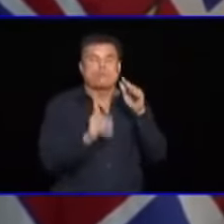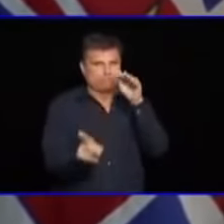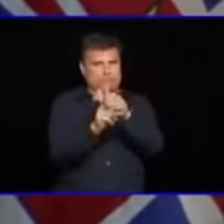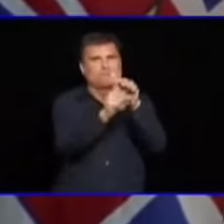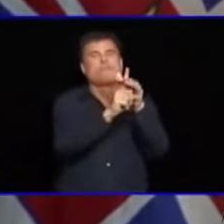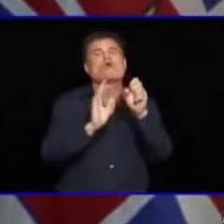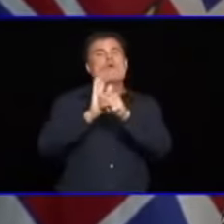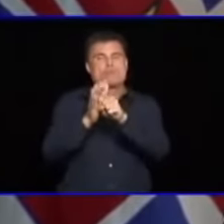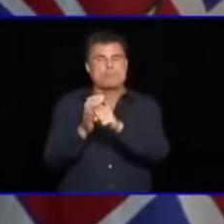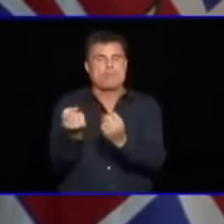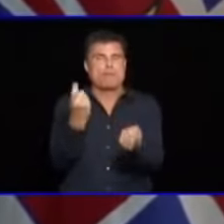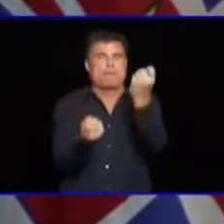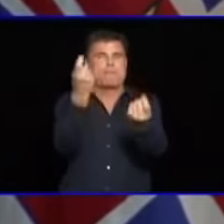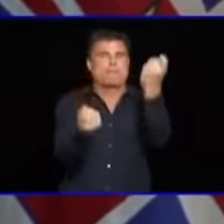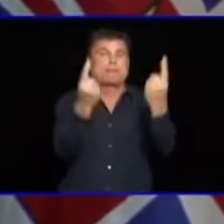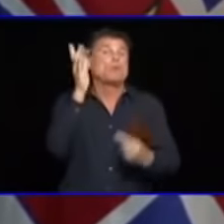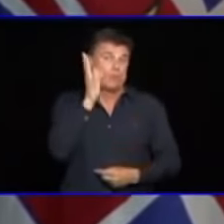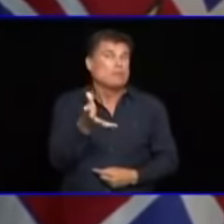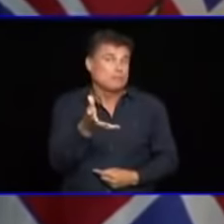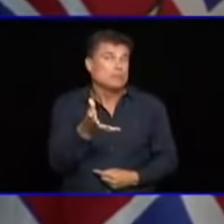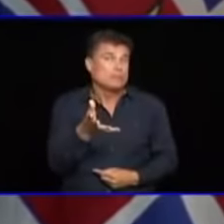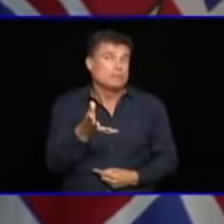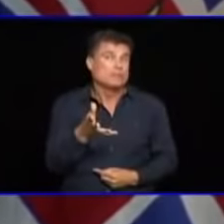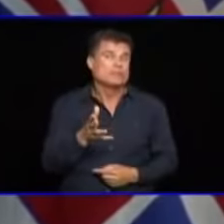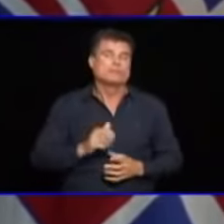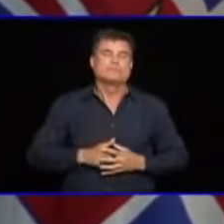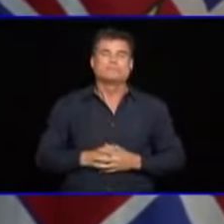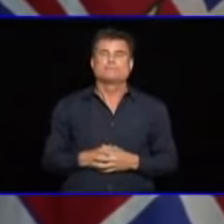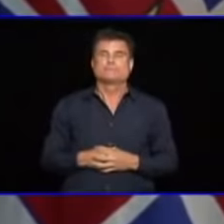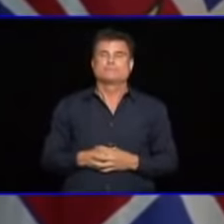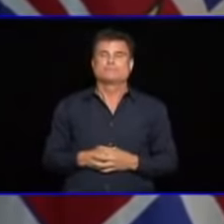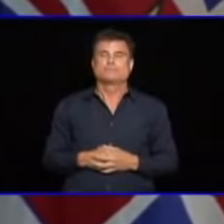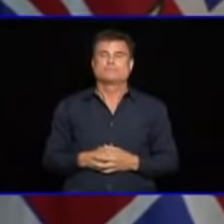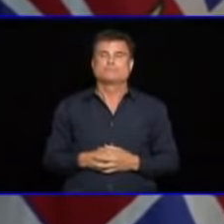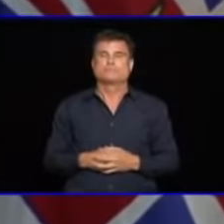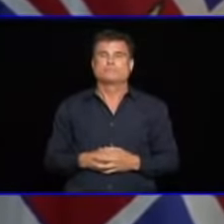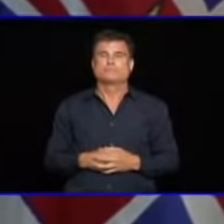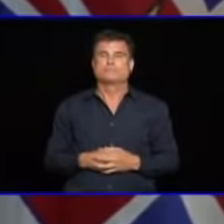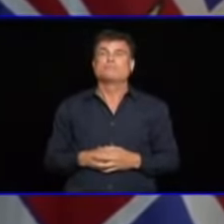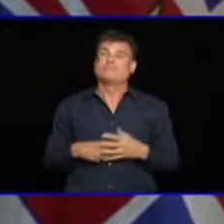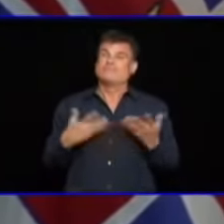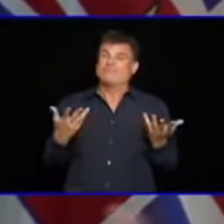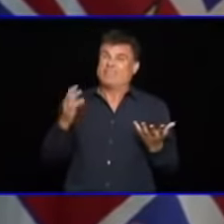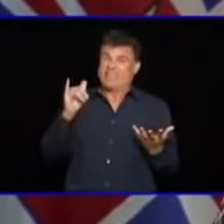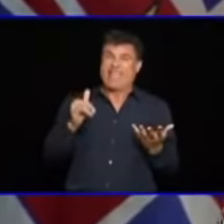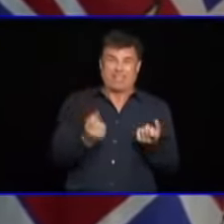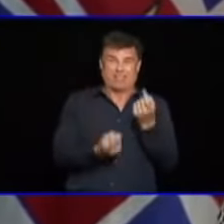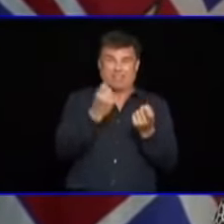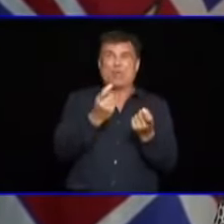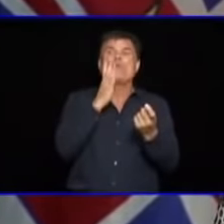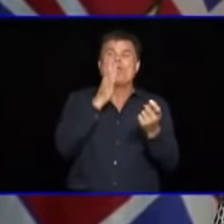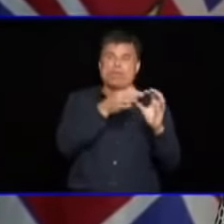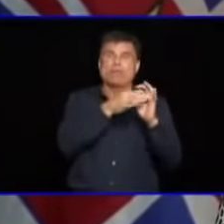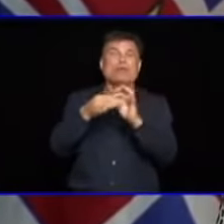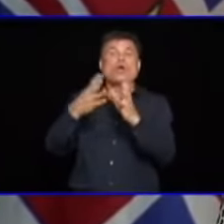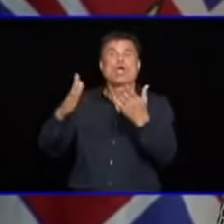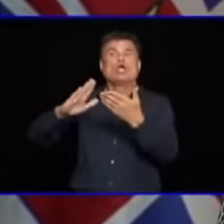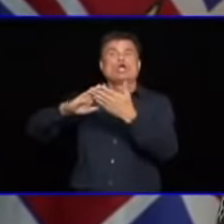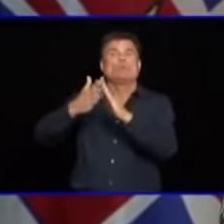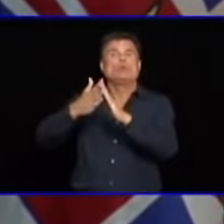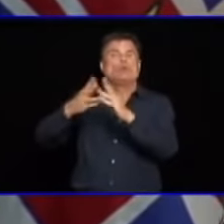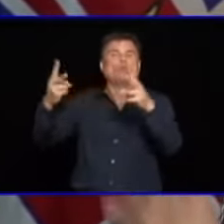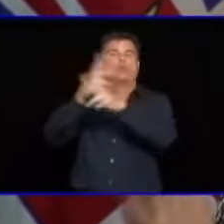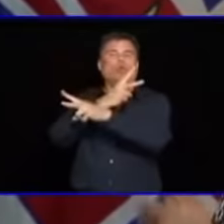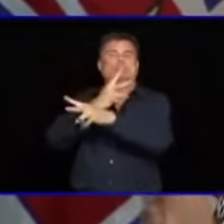we have had, unfortunately, transmission of this virus to people, and that has led to ongoing transmission in communities.